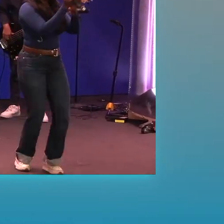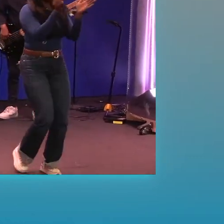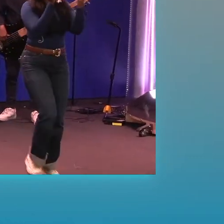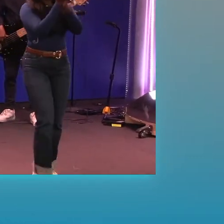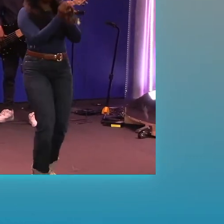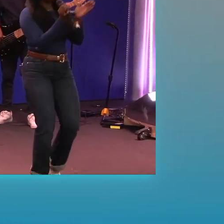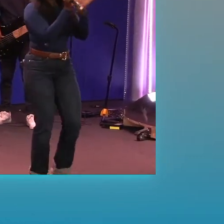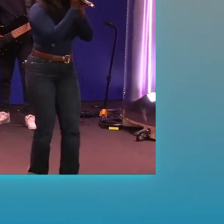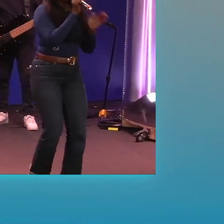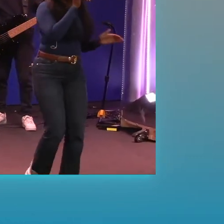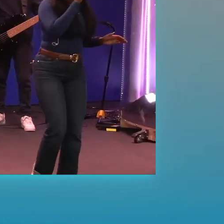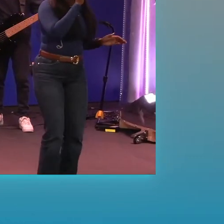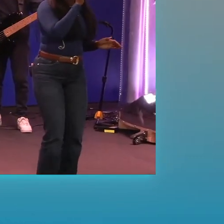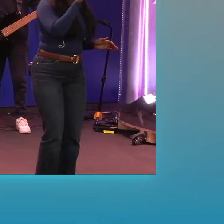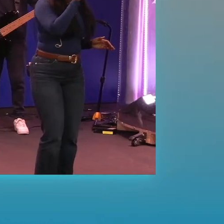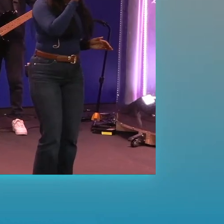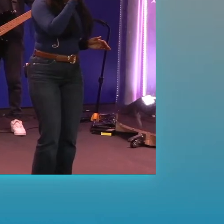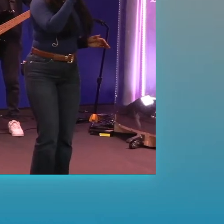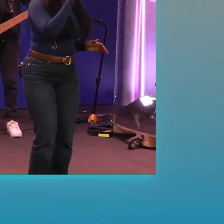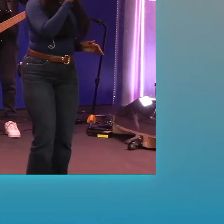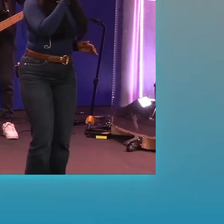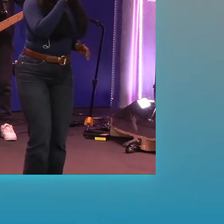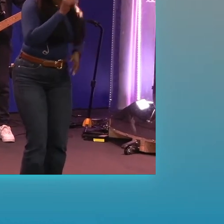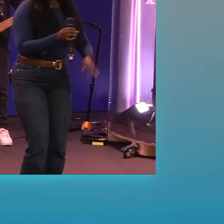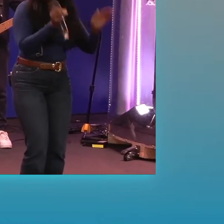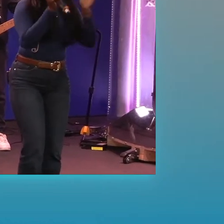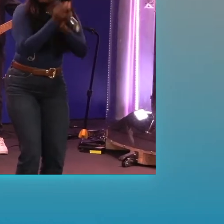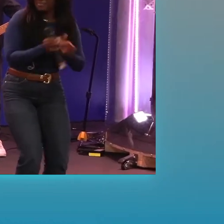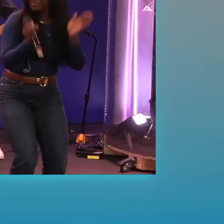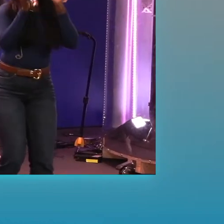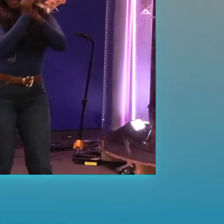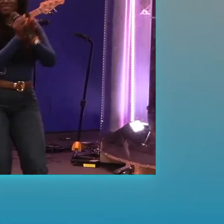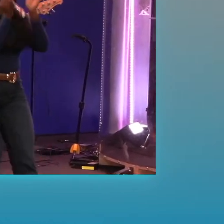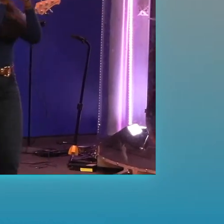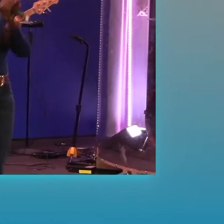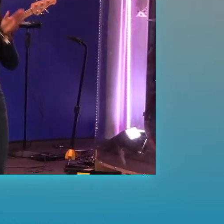darkness, into your glorious day.